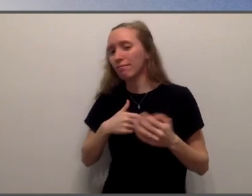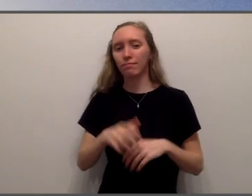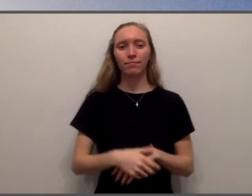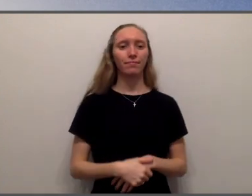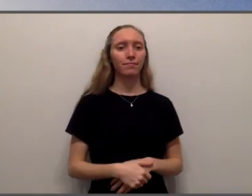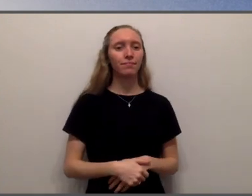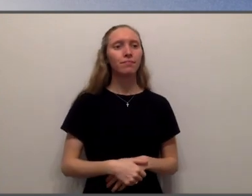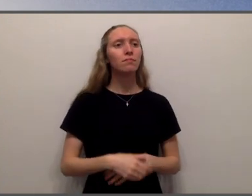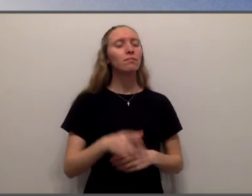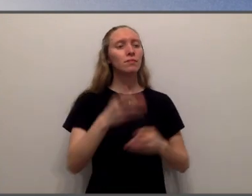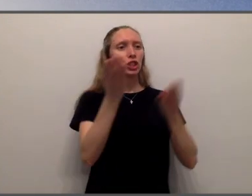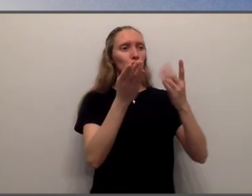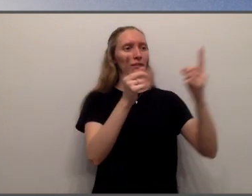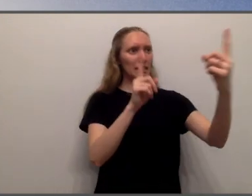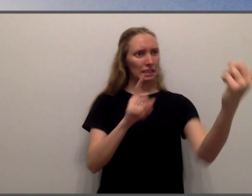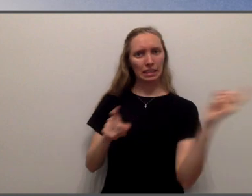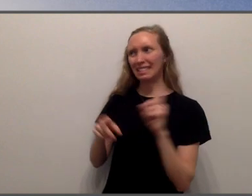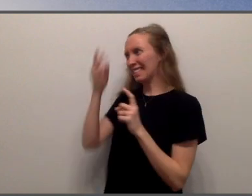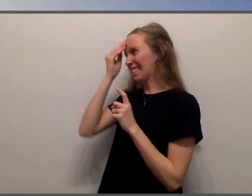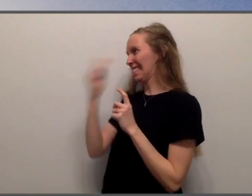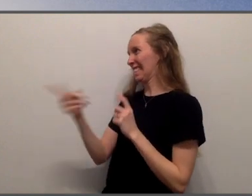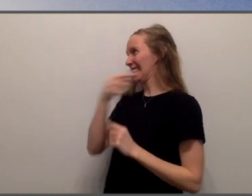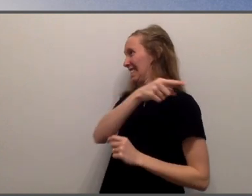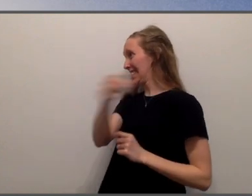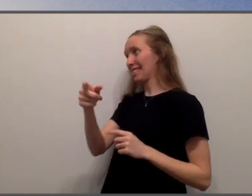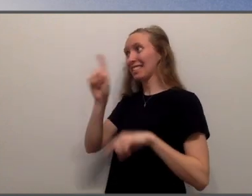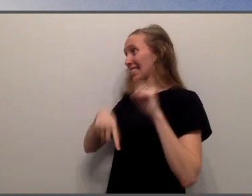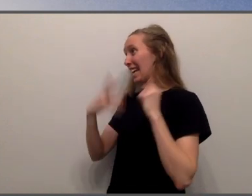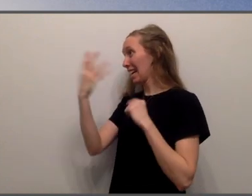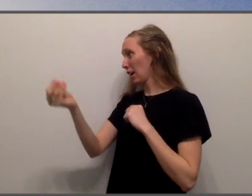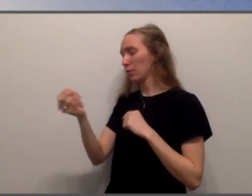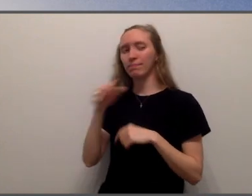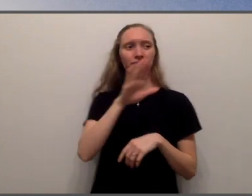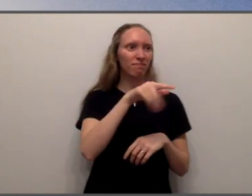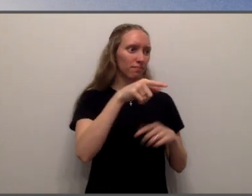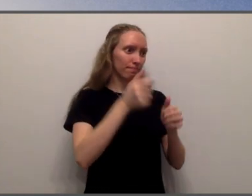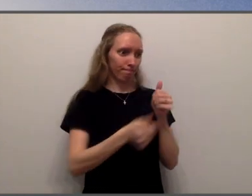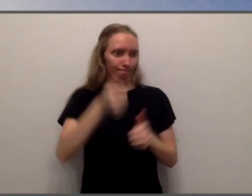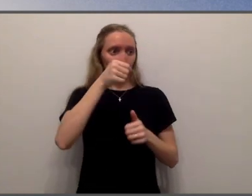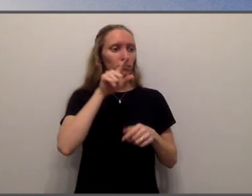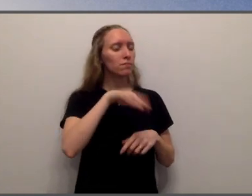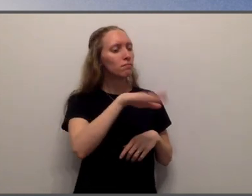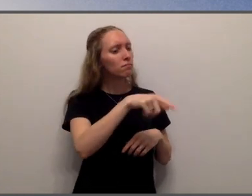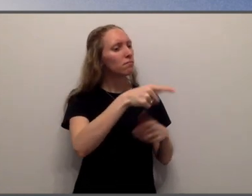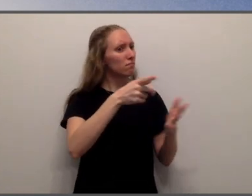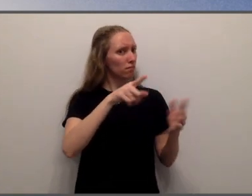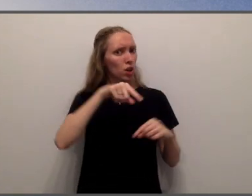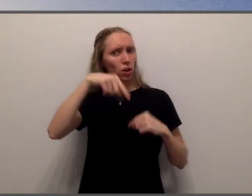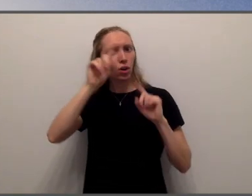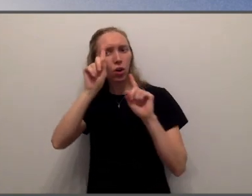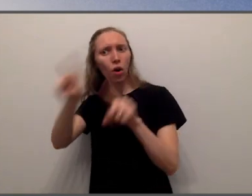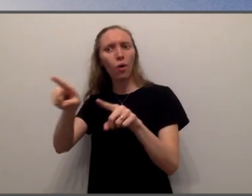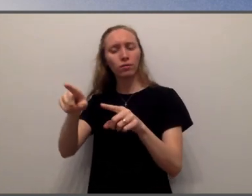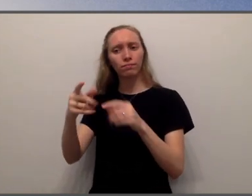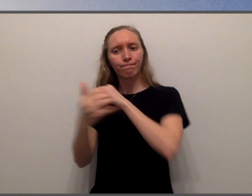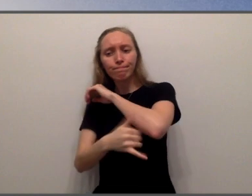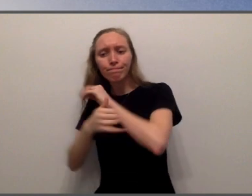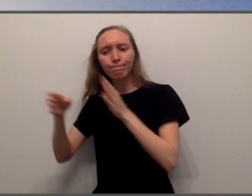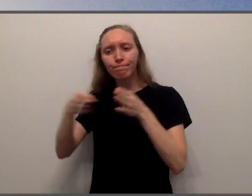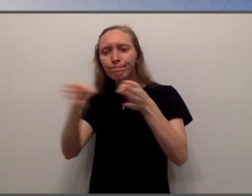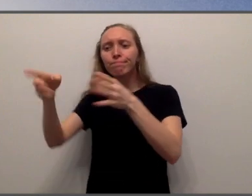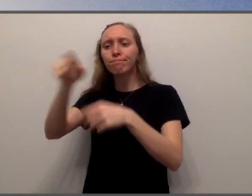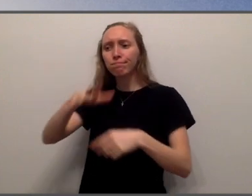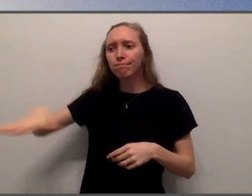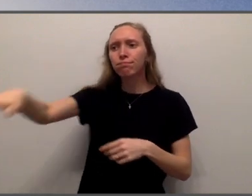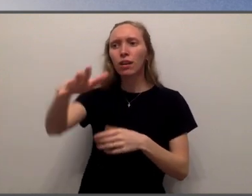And then the master told his servant, "Go out to the roads and country lanes and compel them to come in, so that my house will be